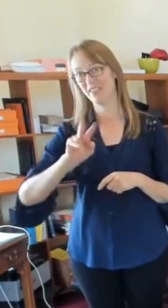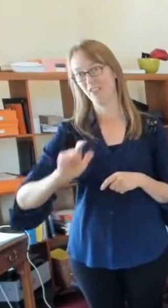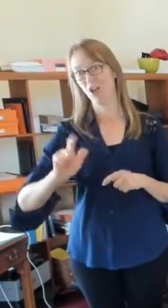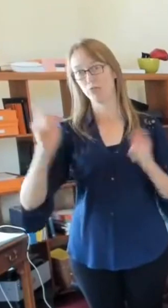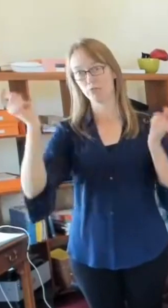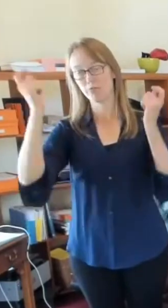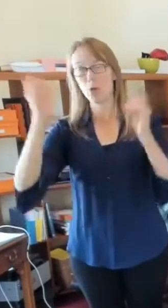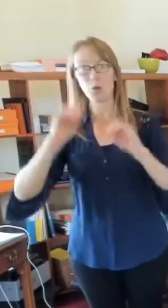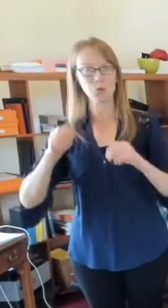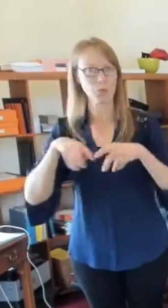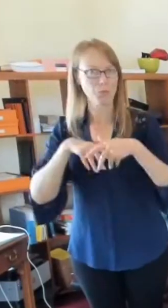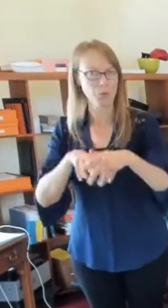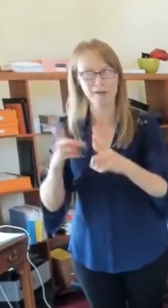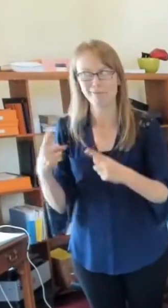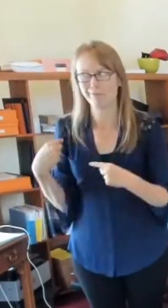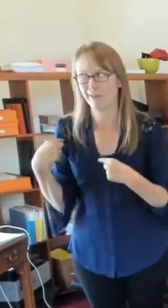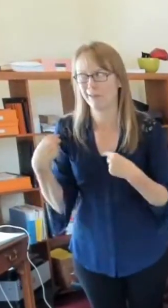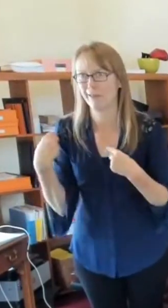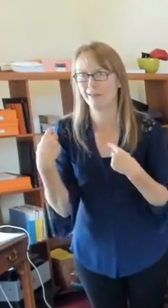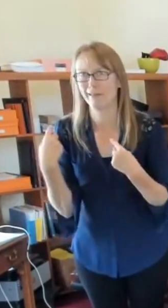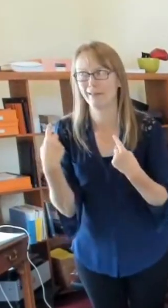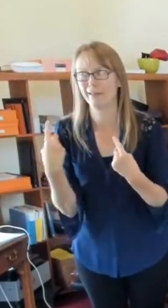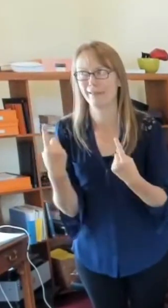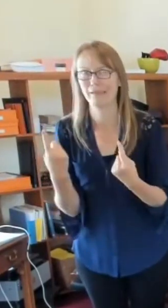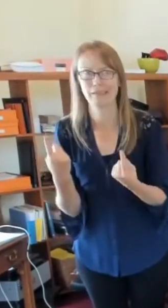last parade was. Probably